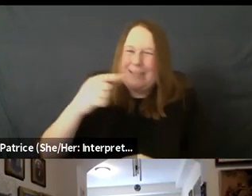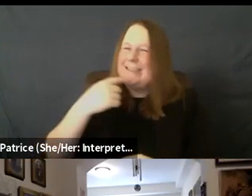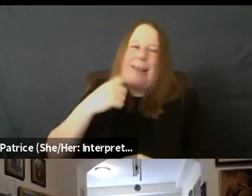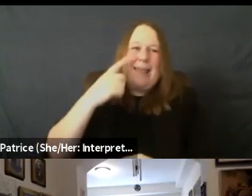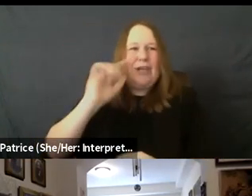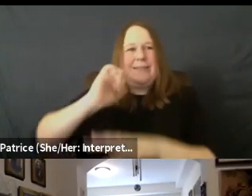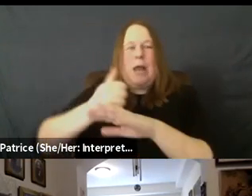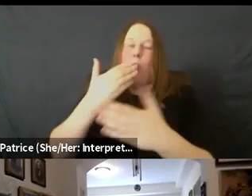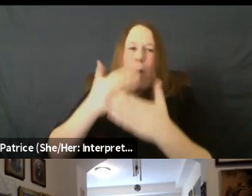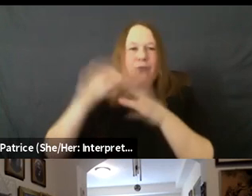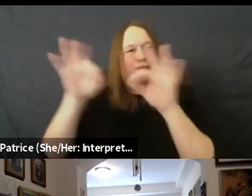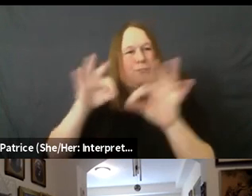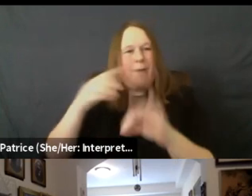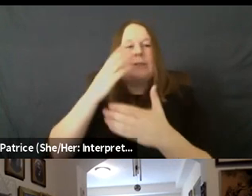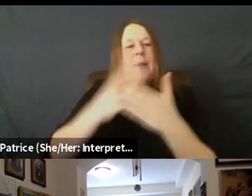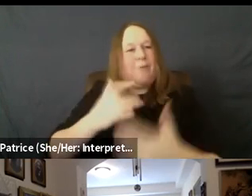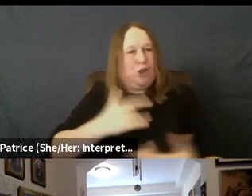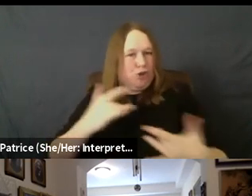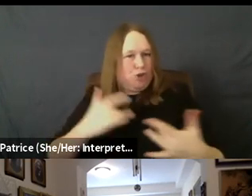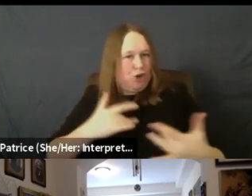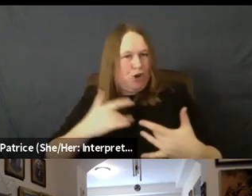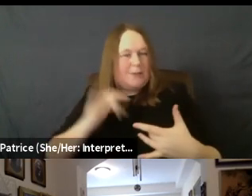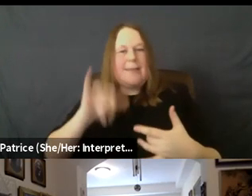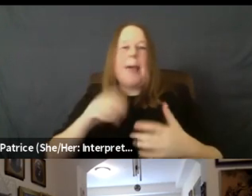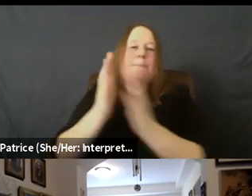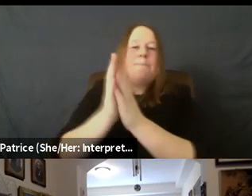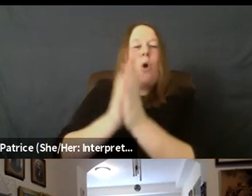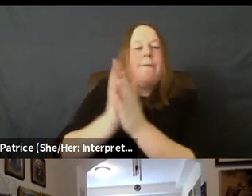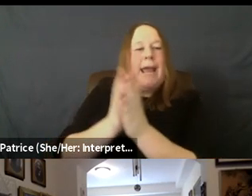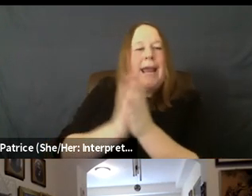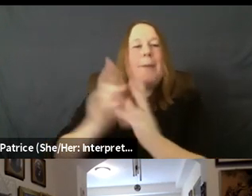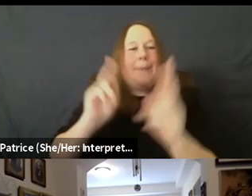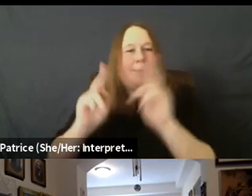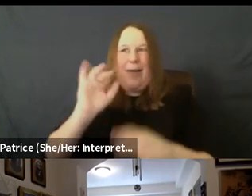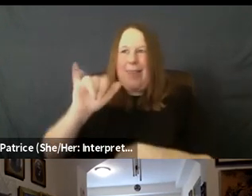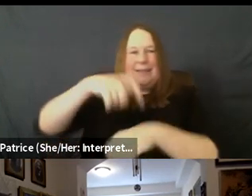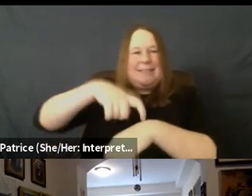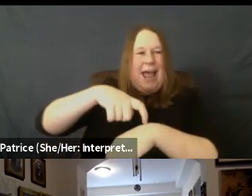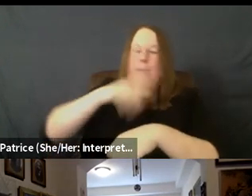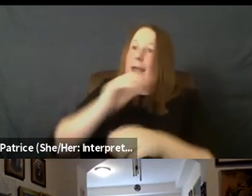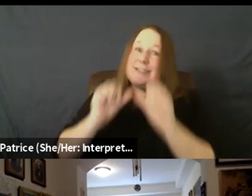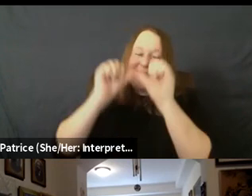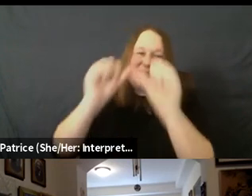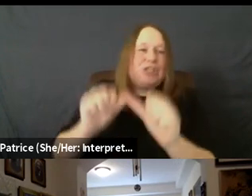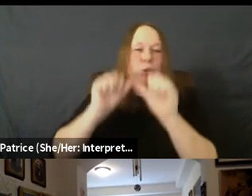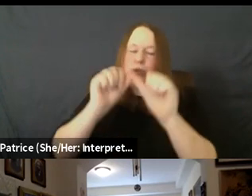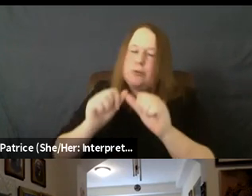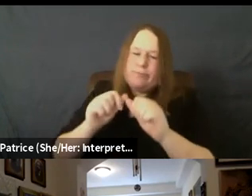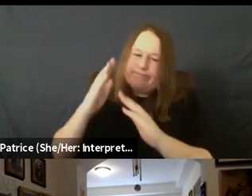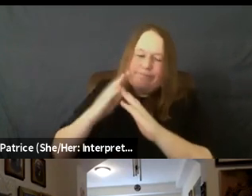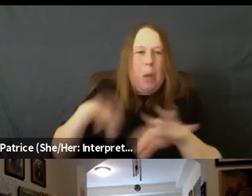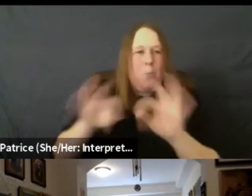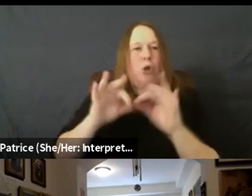for some of the concerns that motivated the folks at that time, and that continue to be important ones